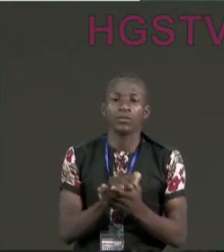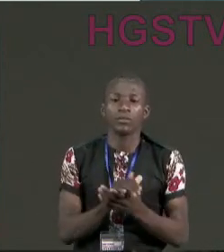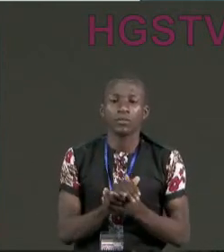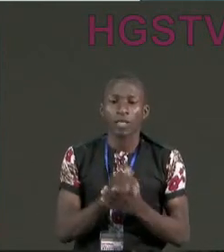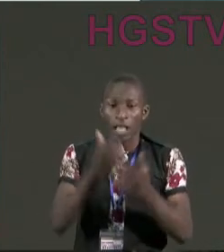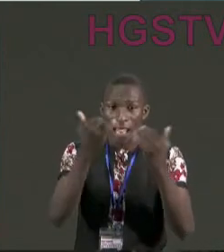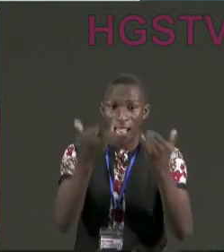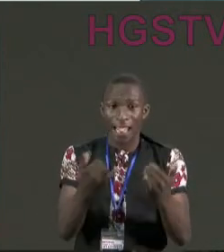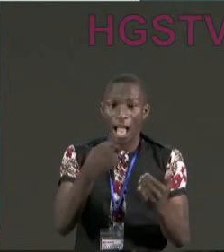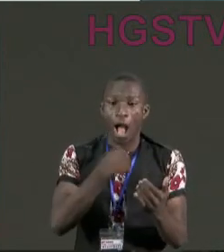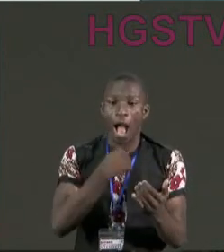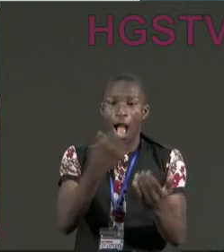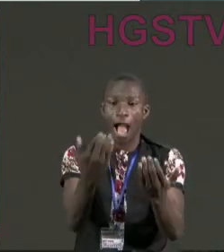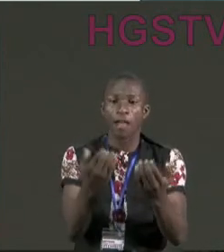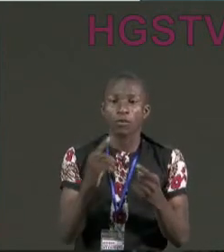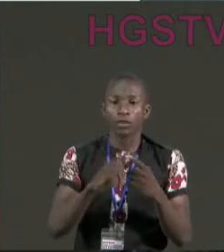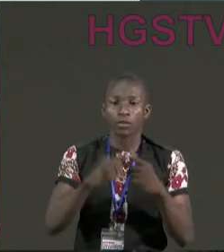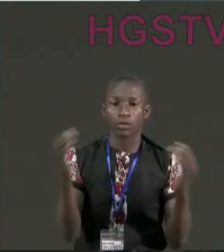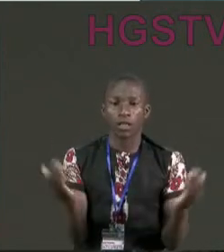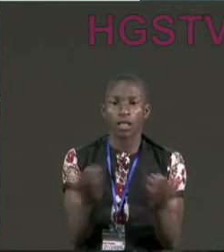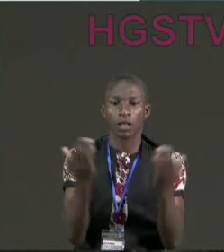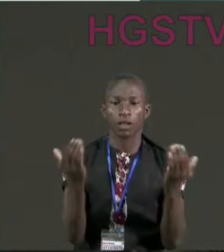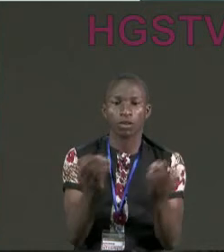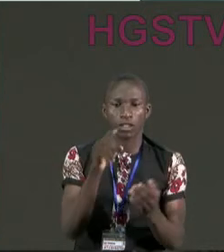Now I want to encourage you, disciples,